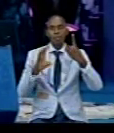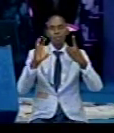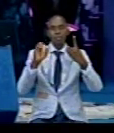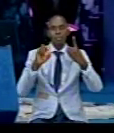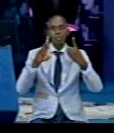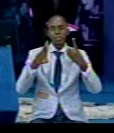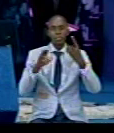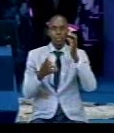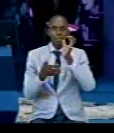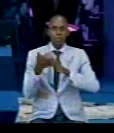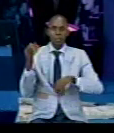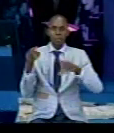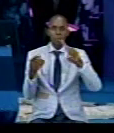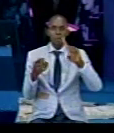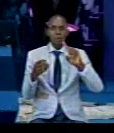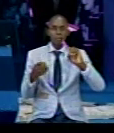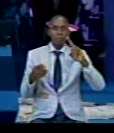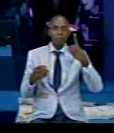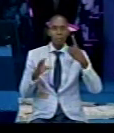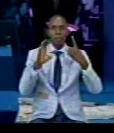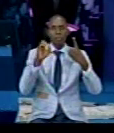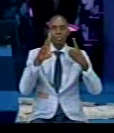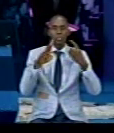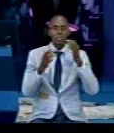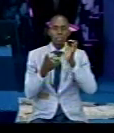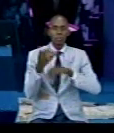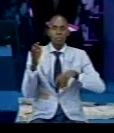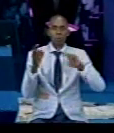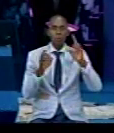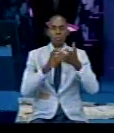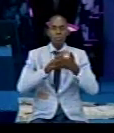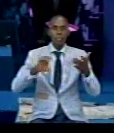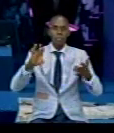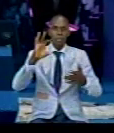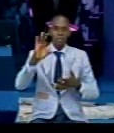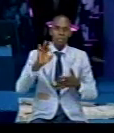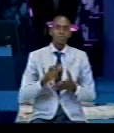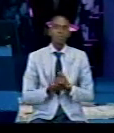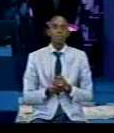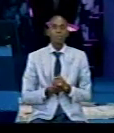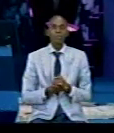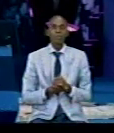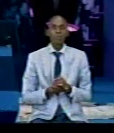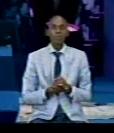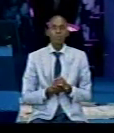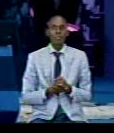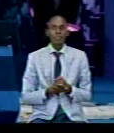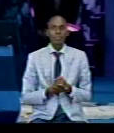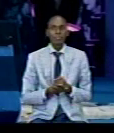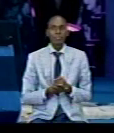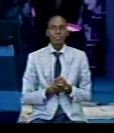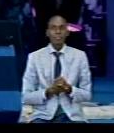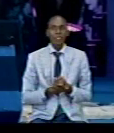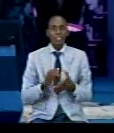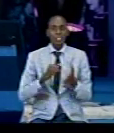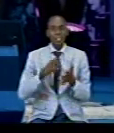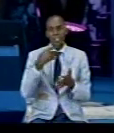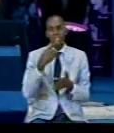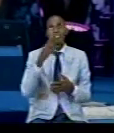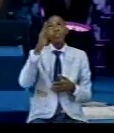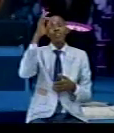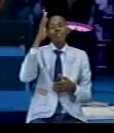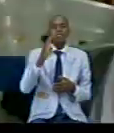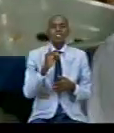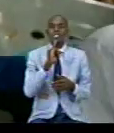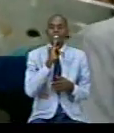chapter 1, verse 9. It says, God is faithful.